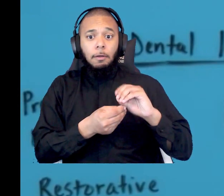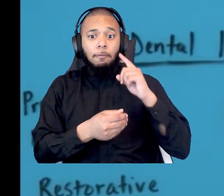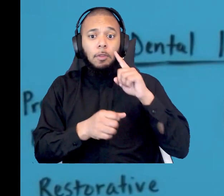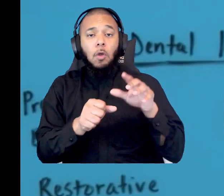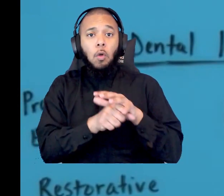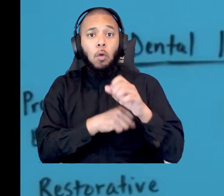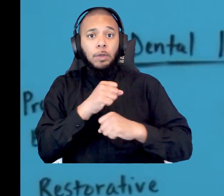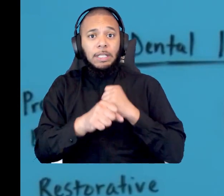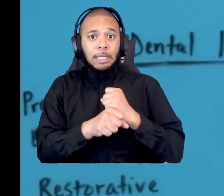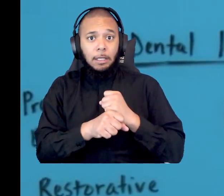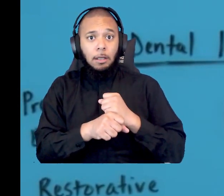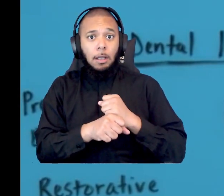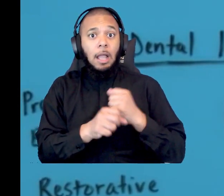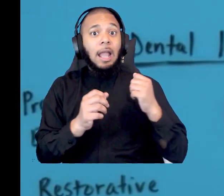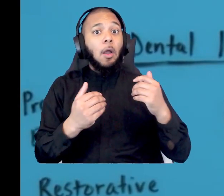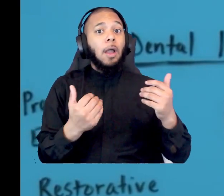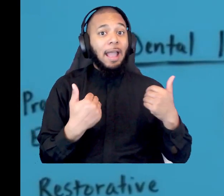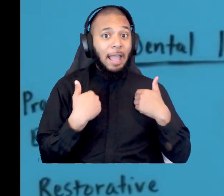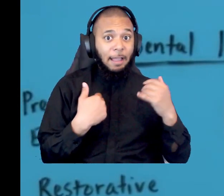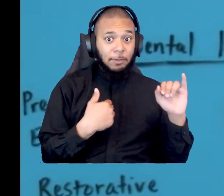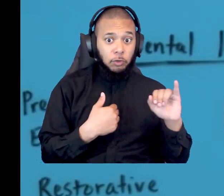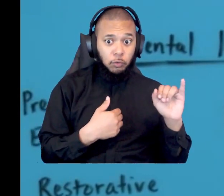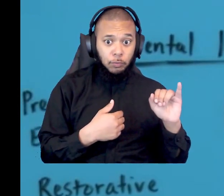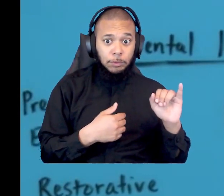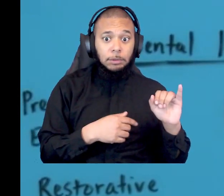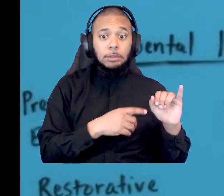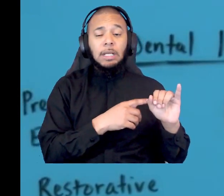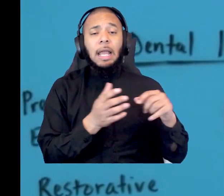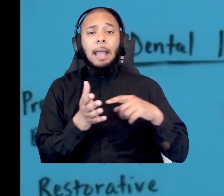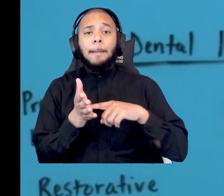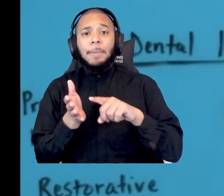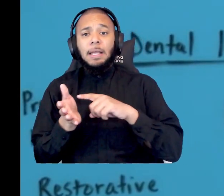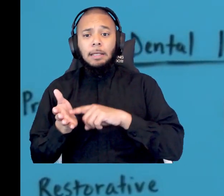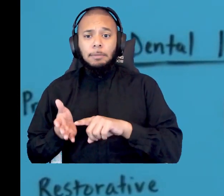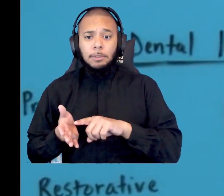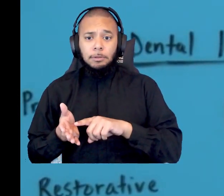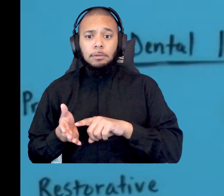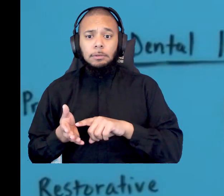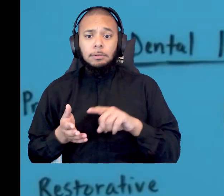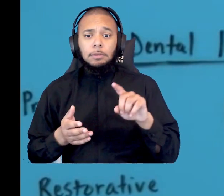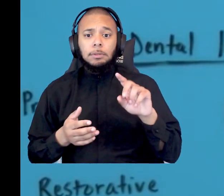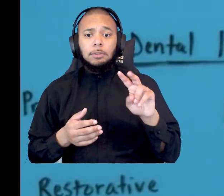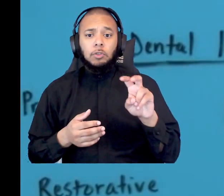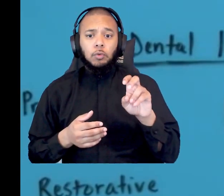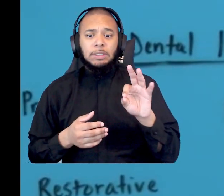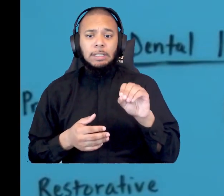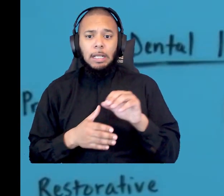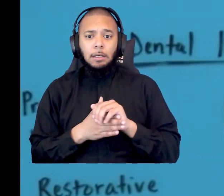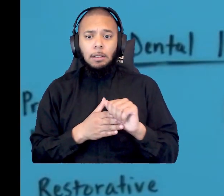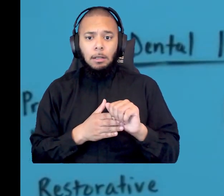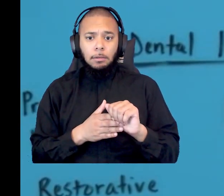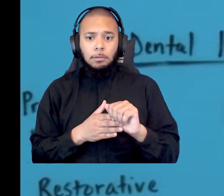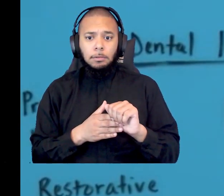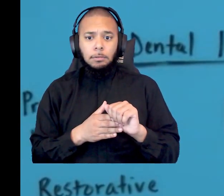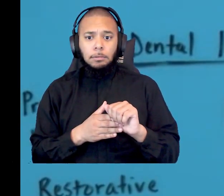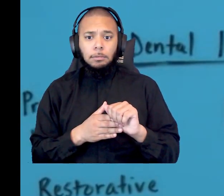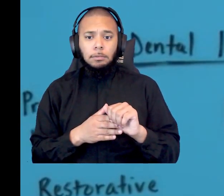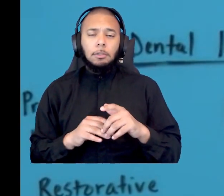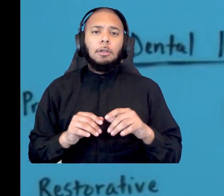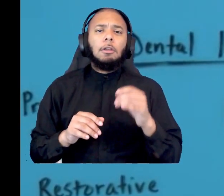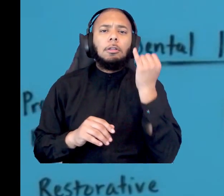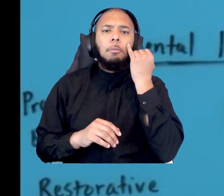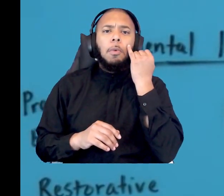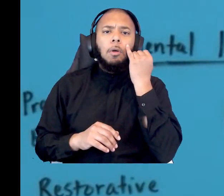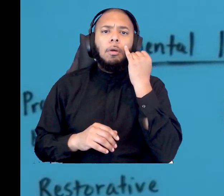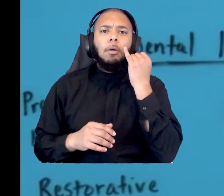year. Okay. Well, what if you were self-insured? Self-insured means you don't have insurance, you just pay